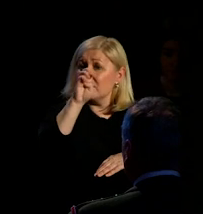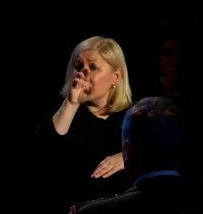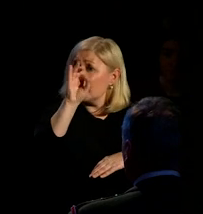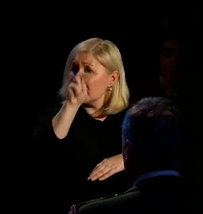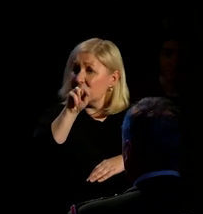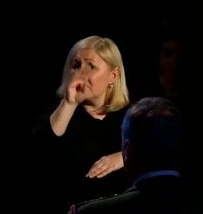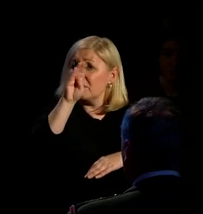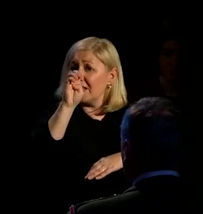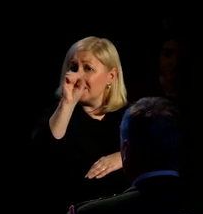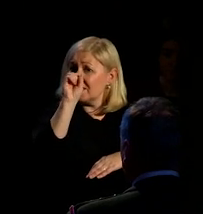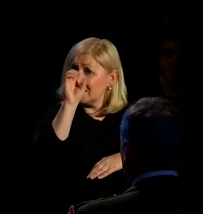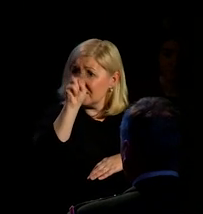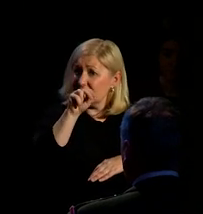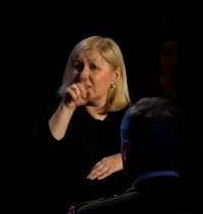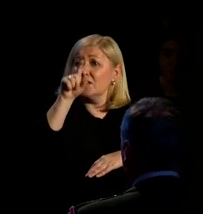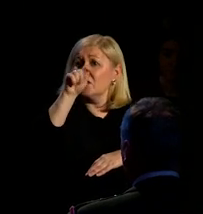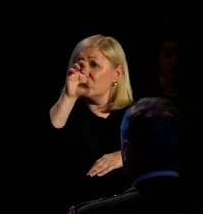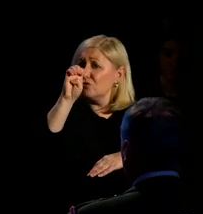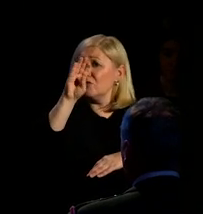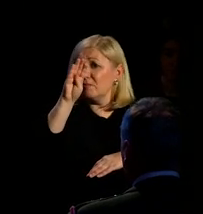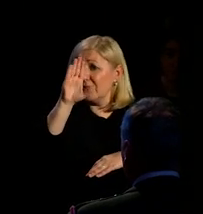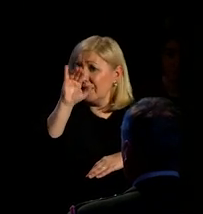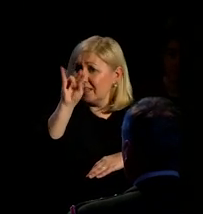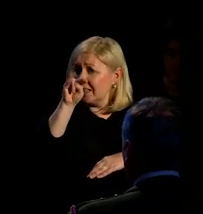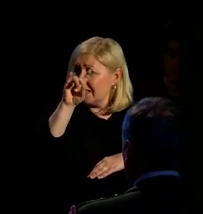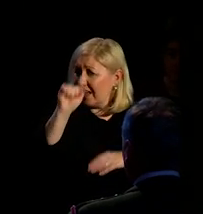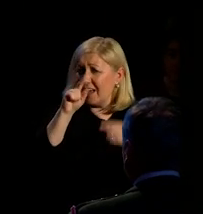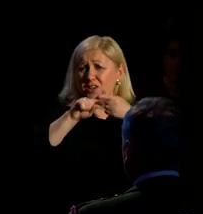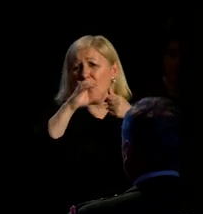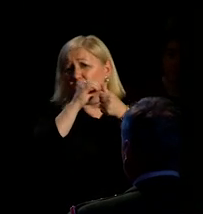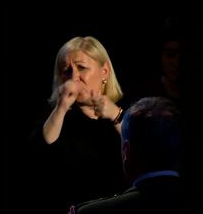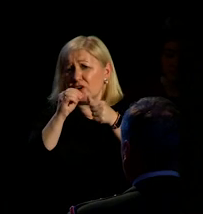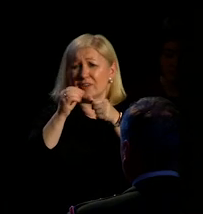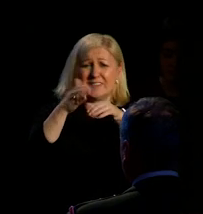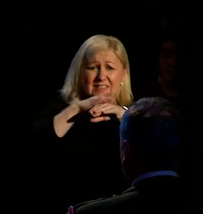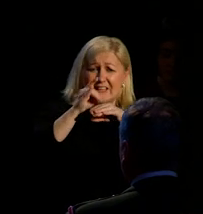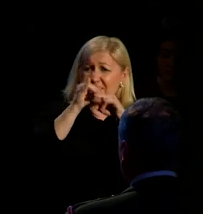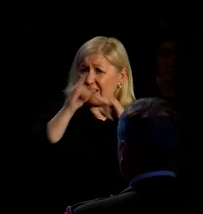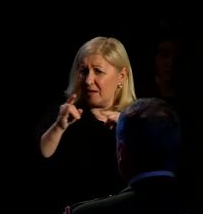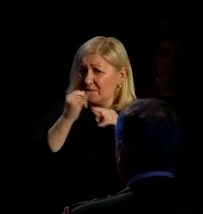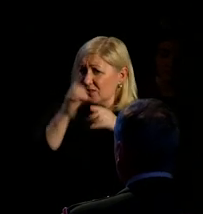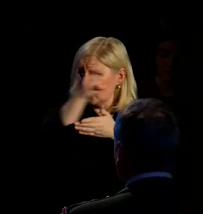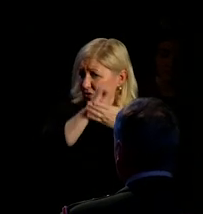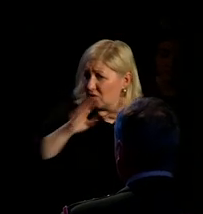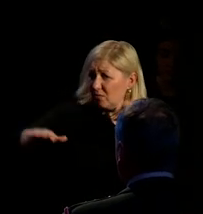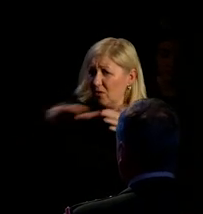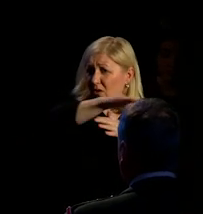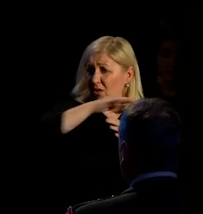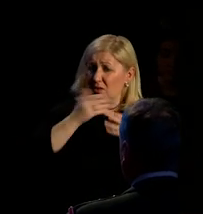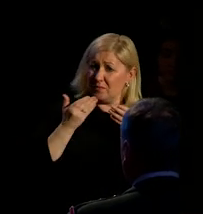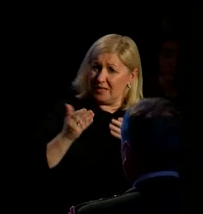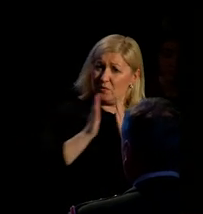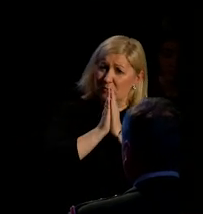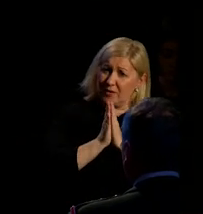Majdanek, Sobibor, Treblinka, and other concentration and death camps in Europe. We now pray for those